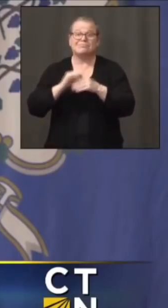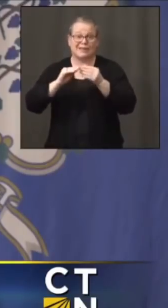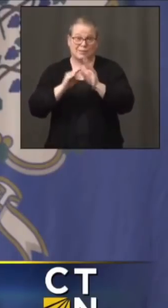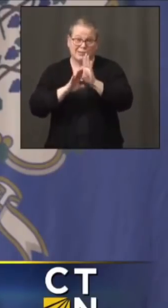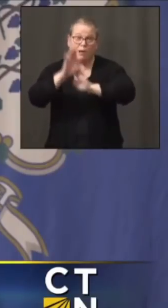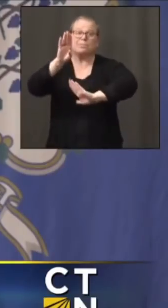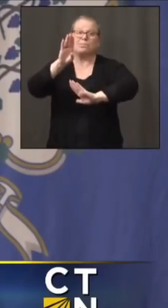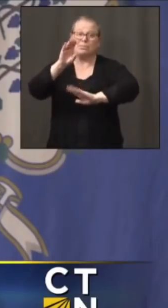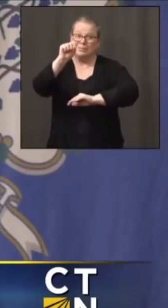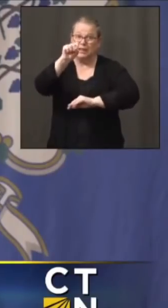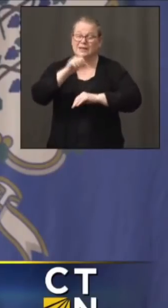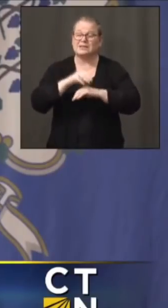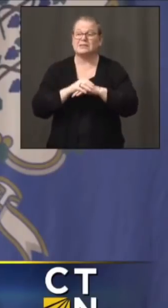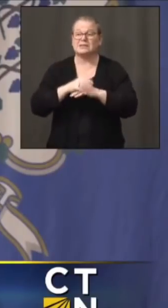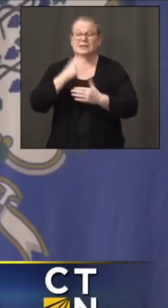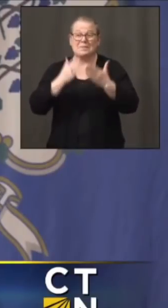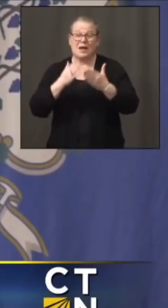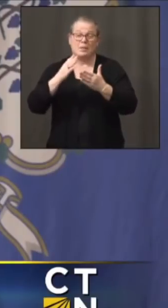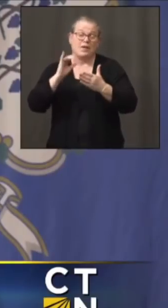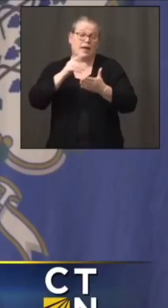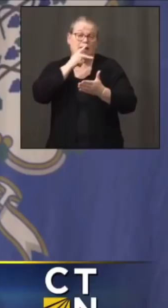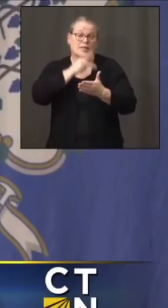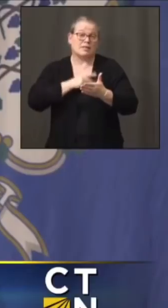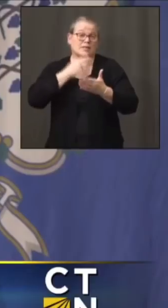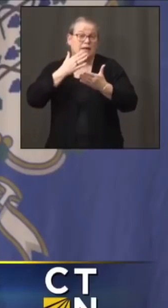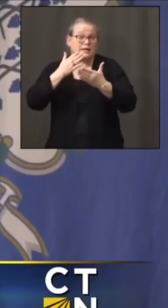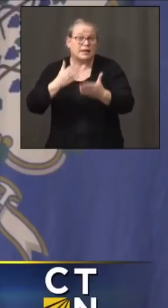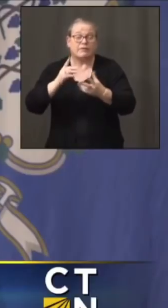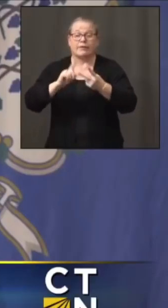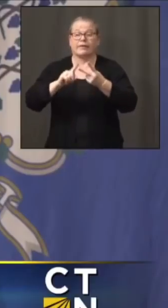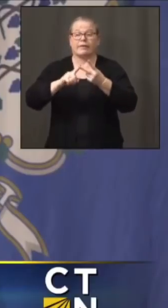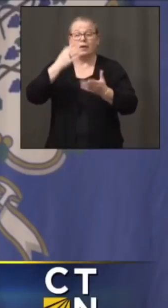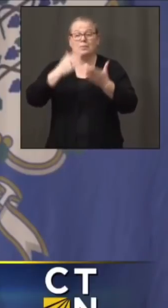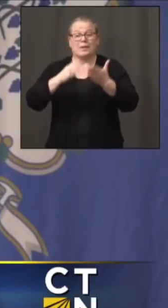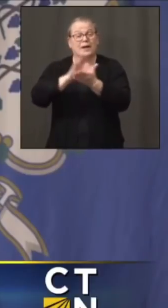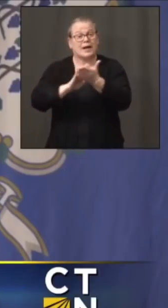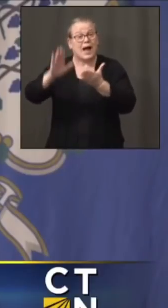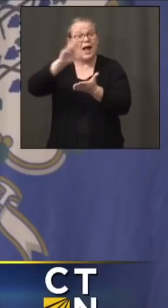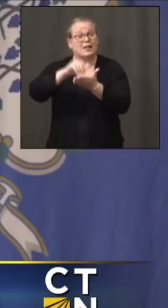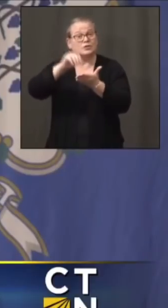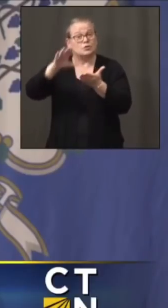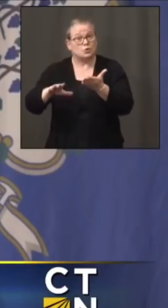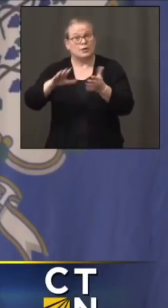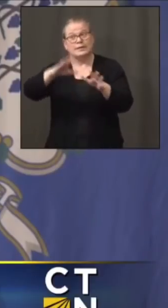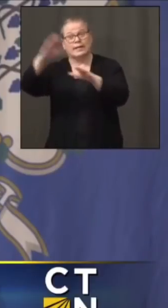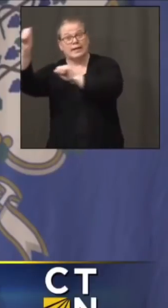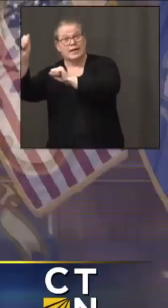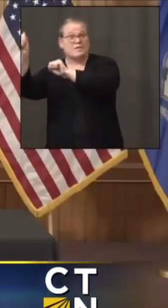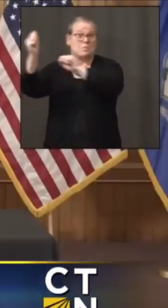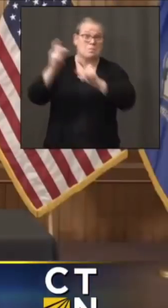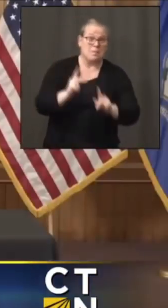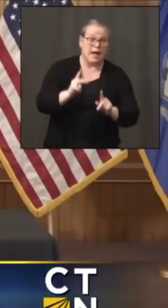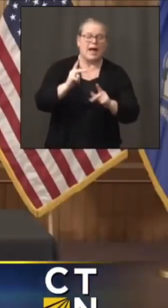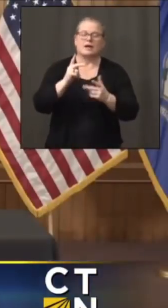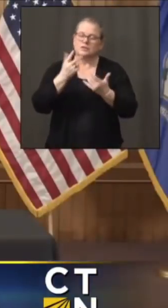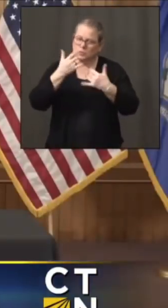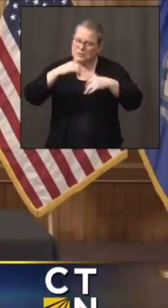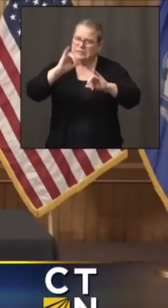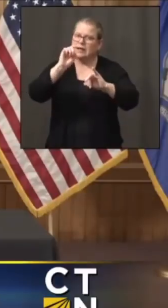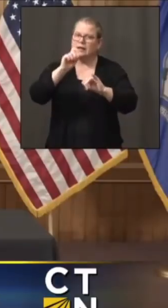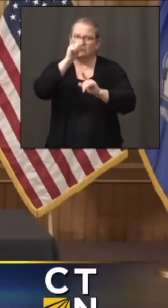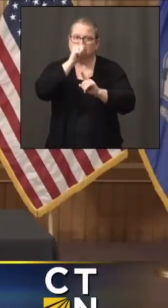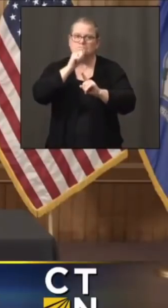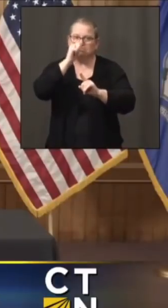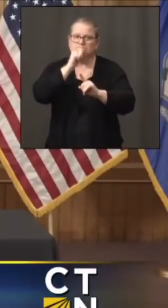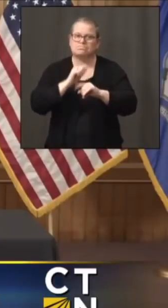and out. So we've still got to buckle up for a little bit longer. Yeah, with those 81 dead over the